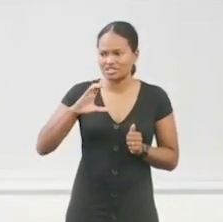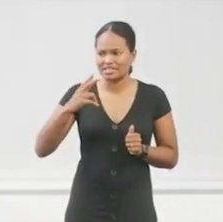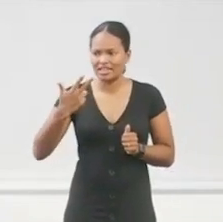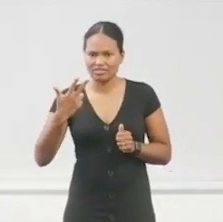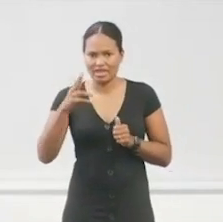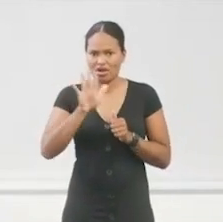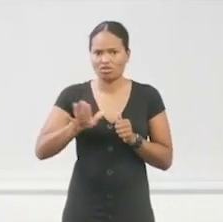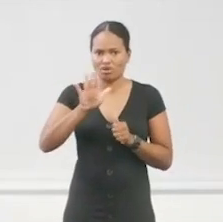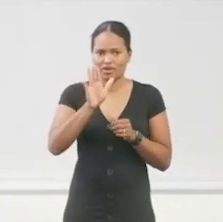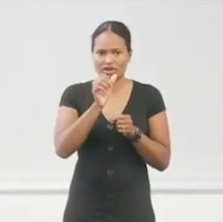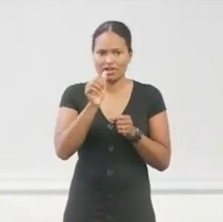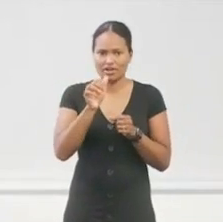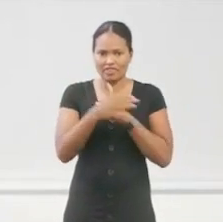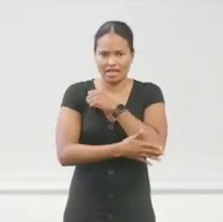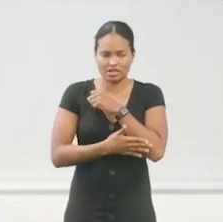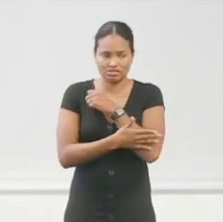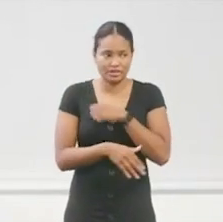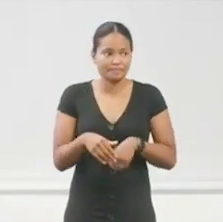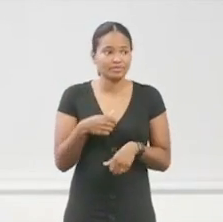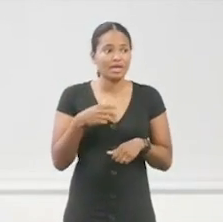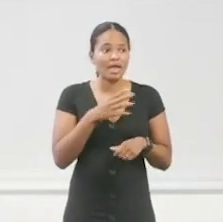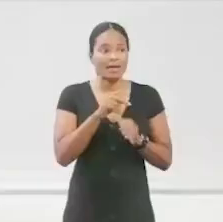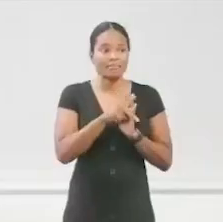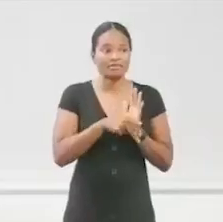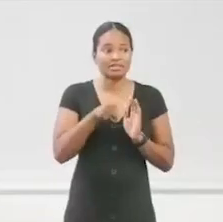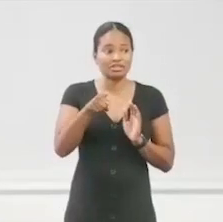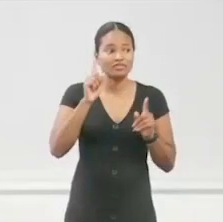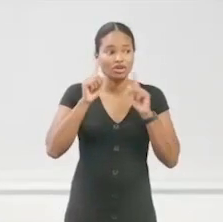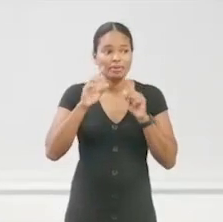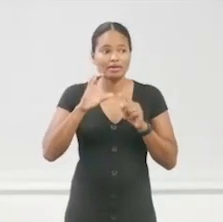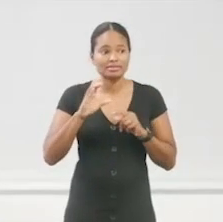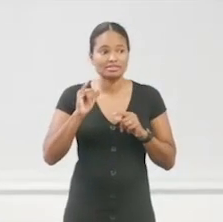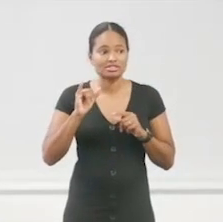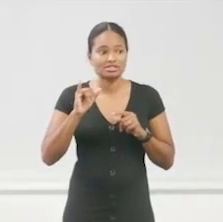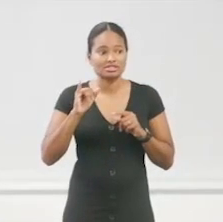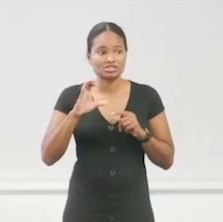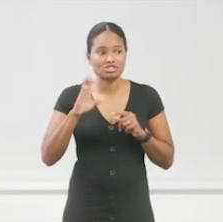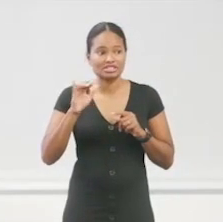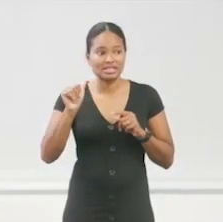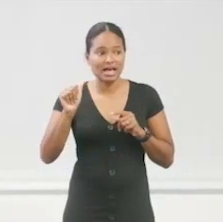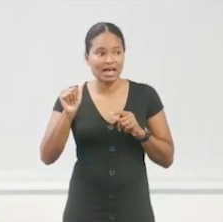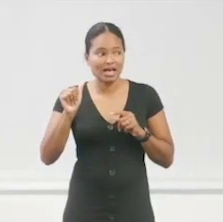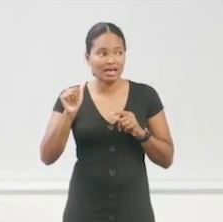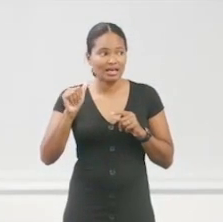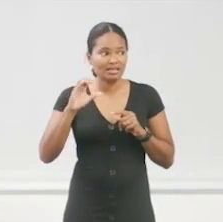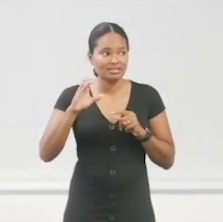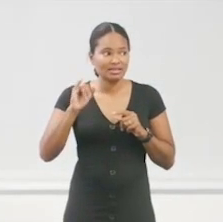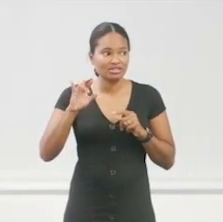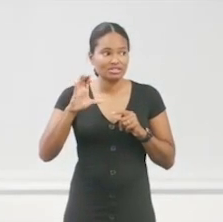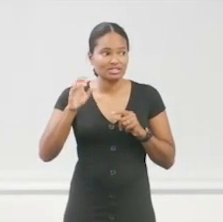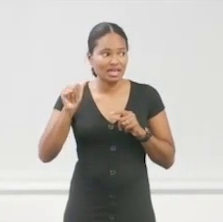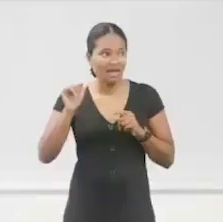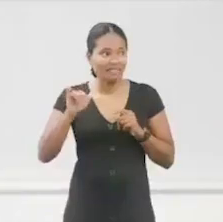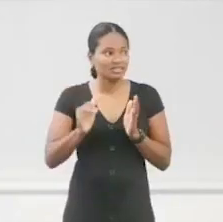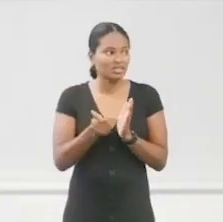also be talking from a policy perspective. Has anyone heard of CERCEA? CERCEA, anybody? CERCEA is a new law.